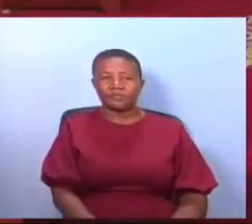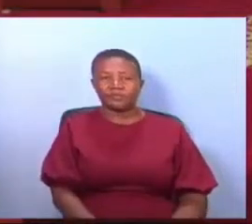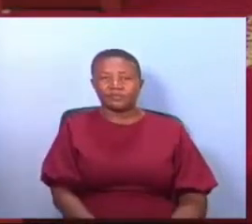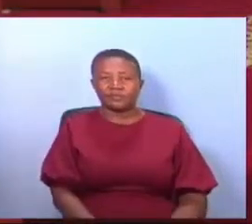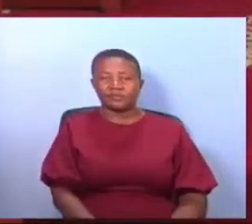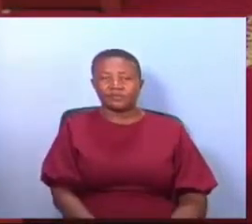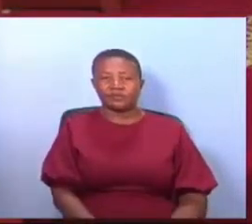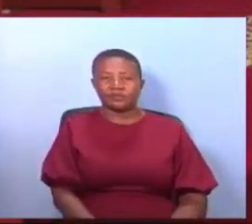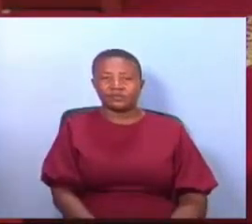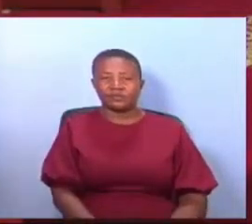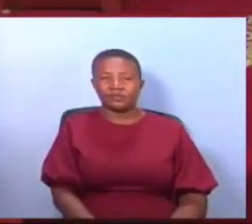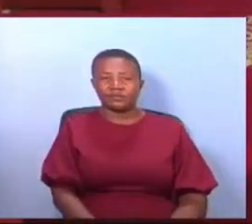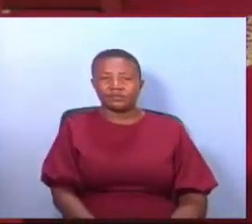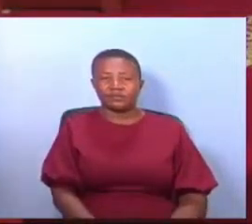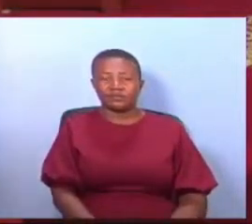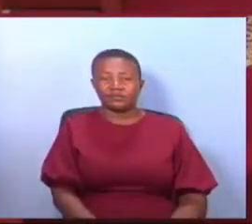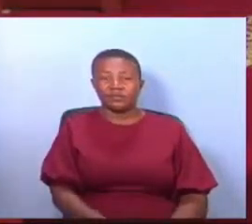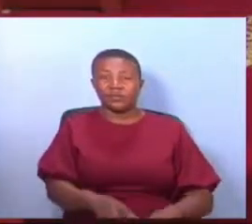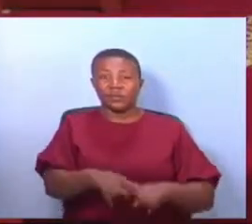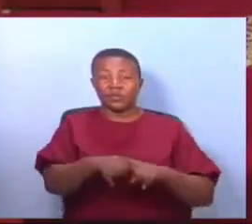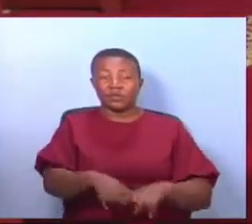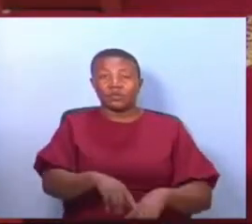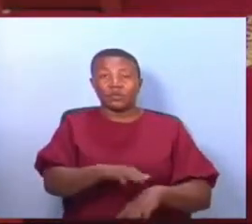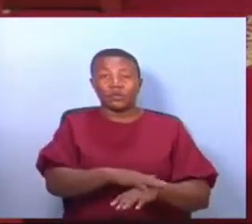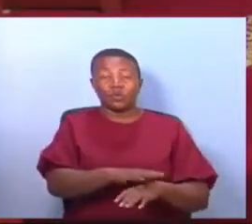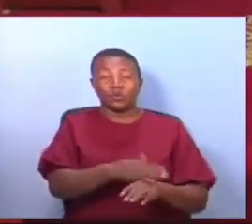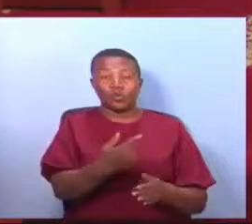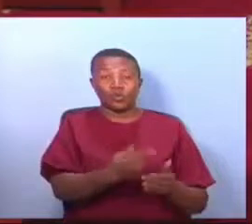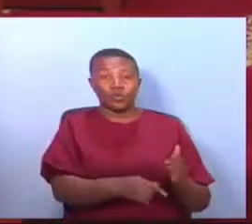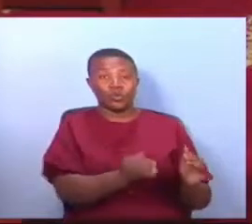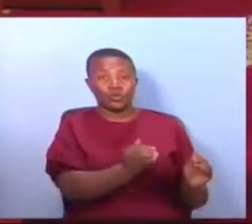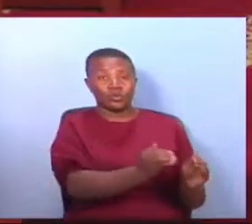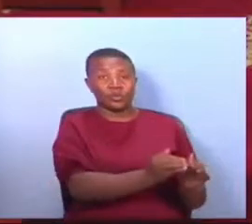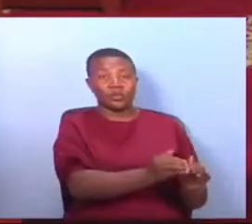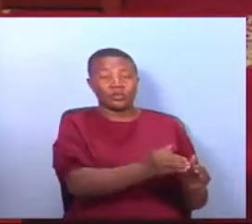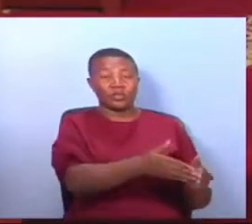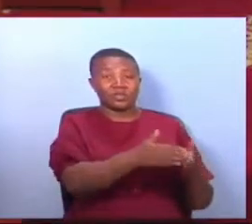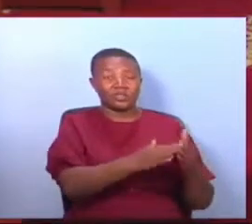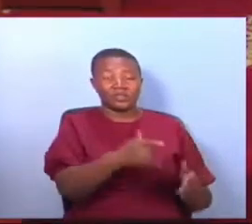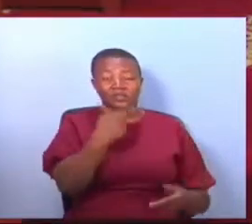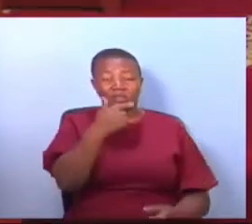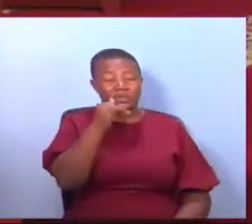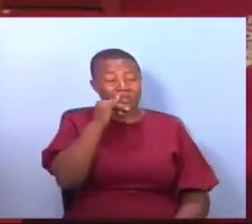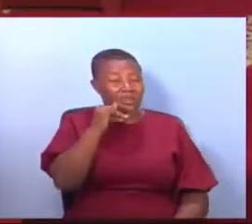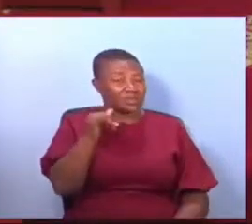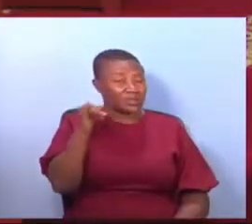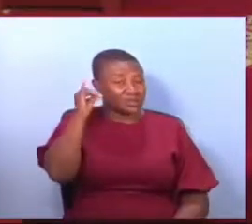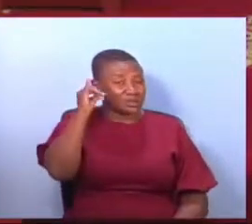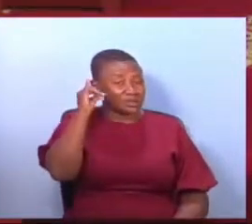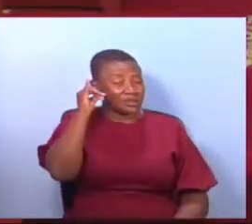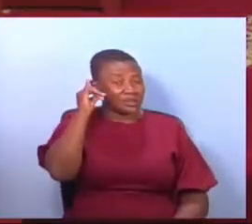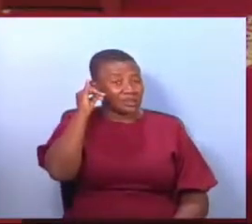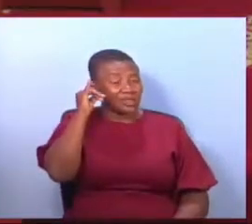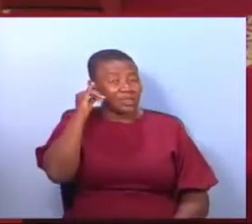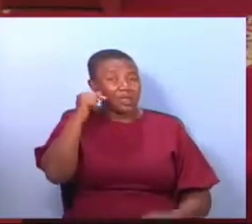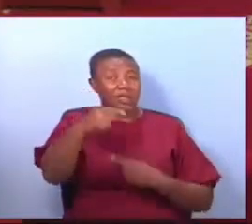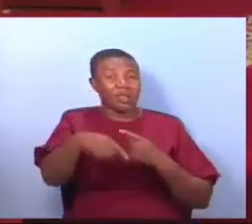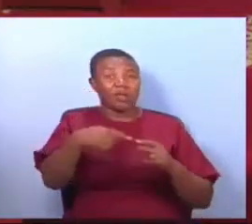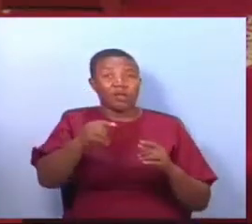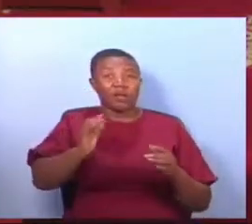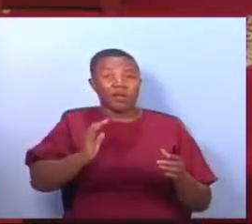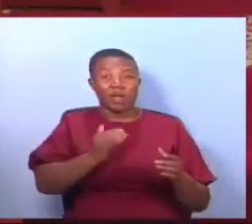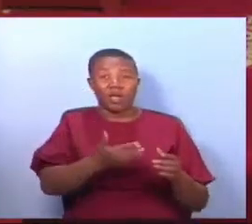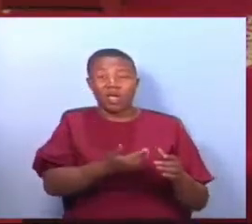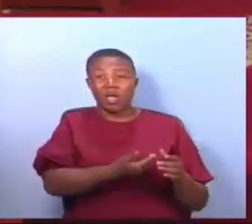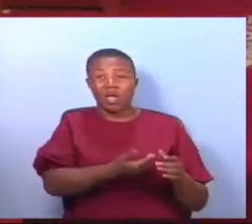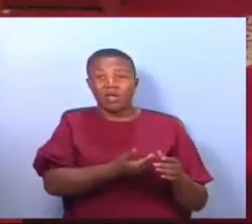but based on the statement made by the minority leader yesterday about our side, 61